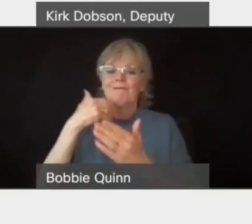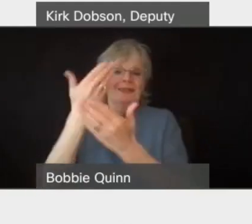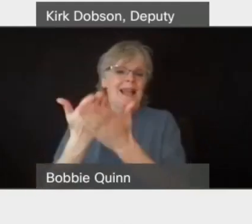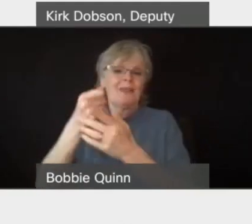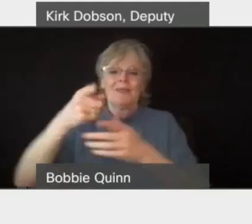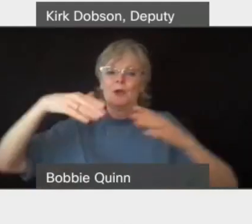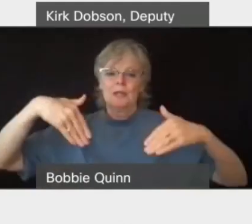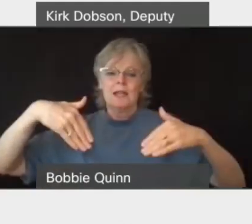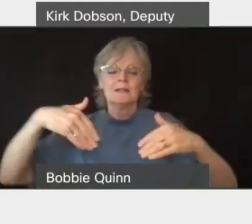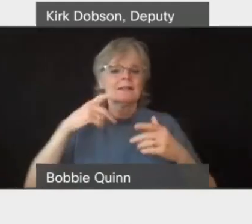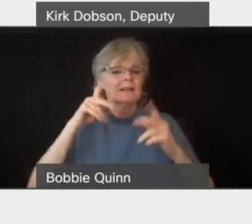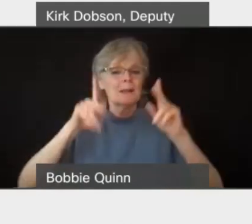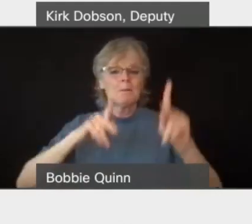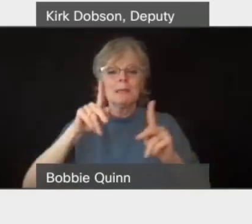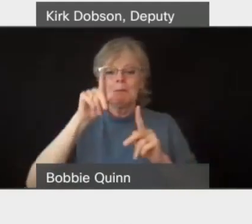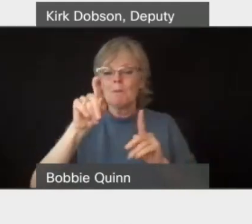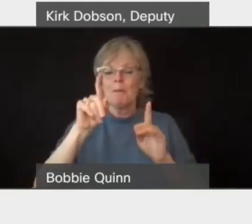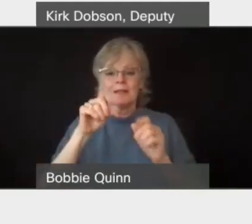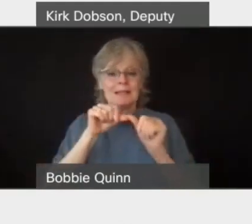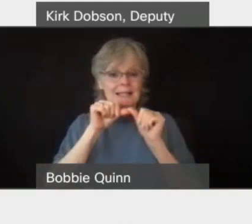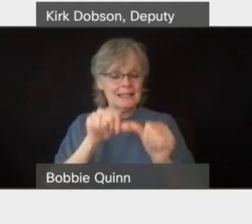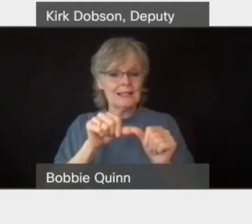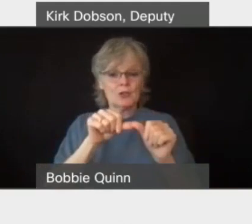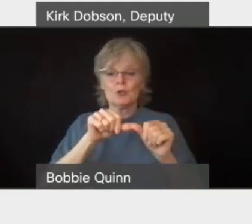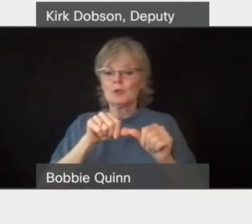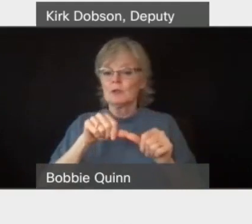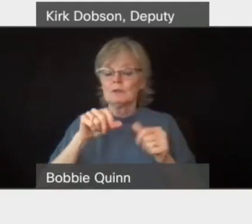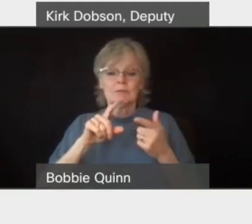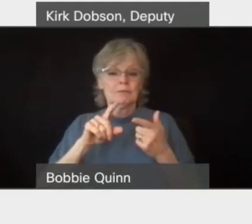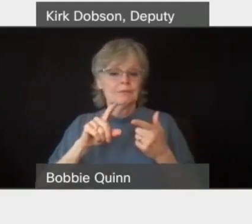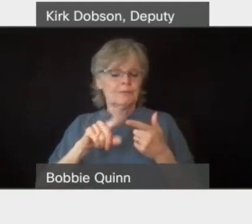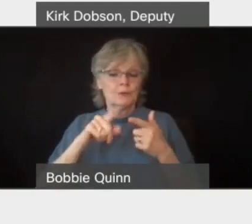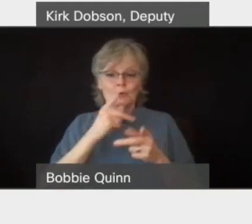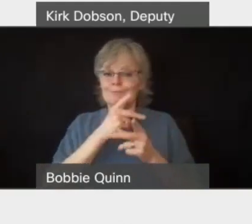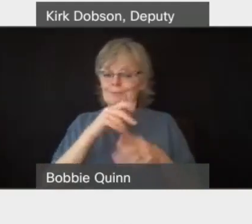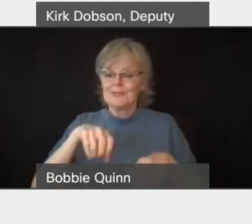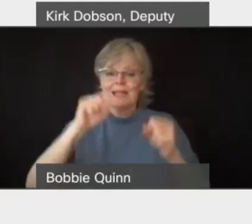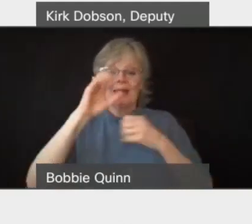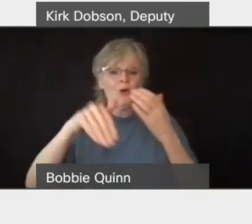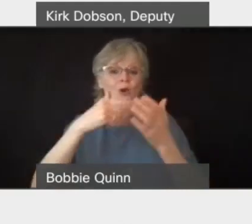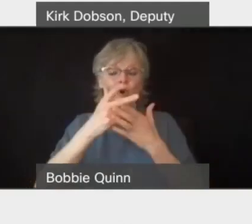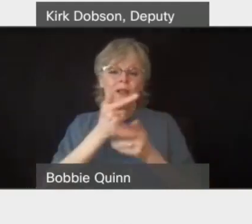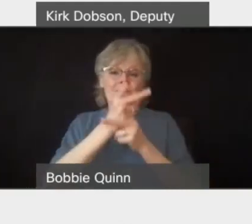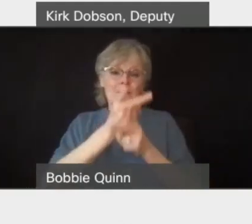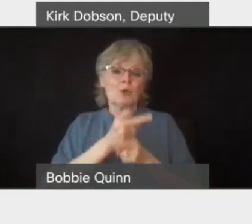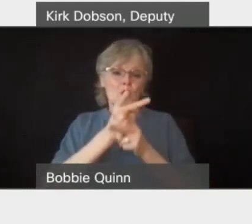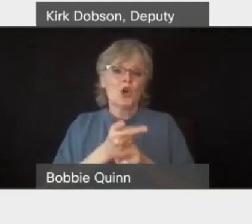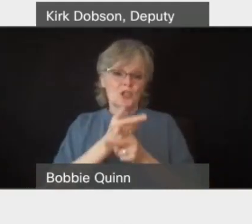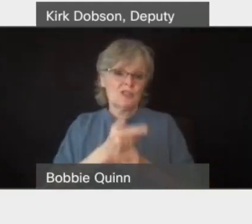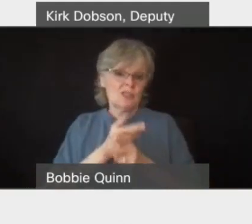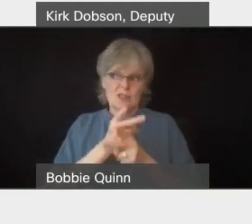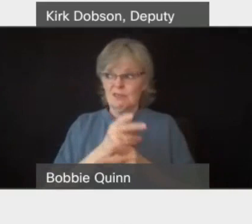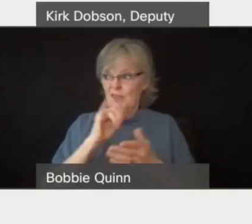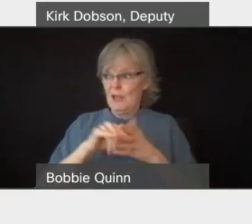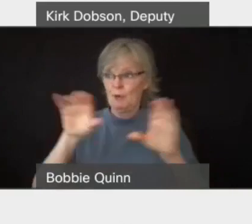to take all of those measures that we need to have been taking for the past